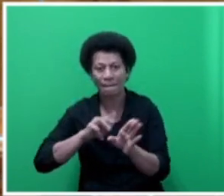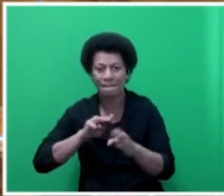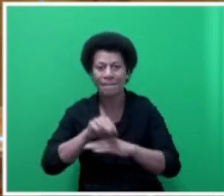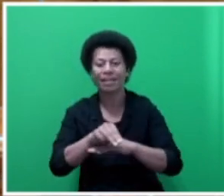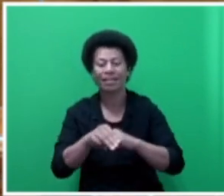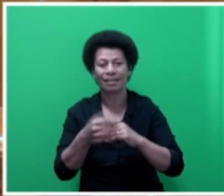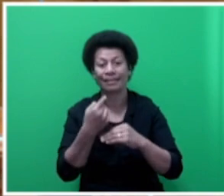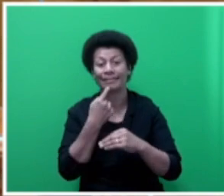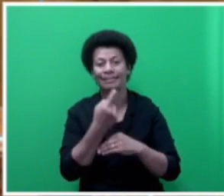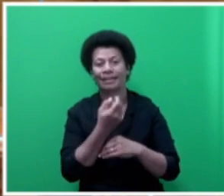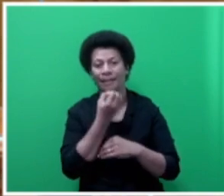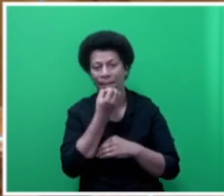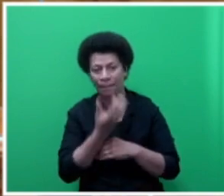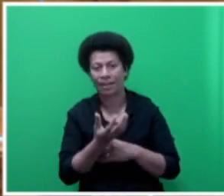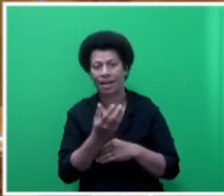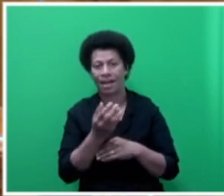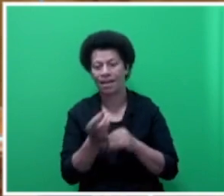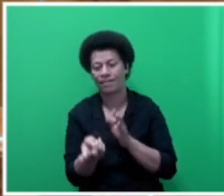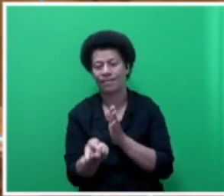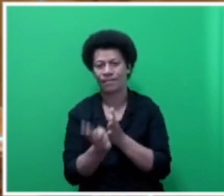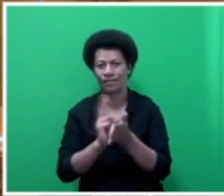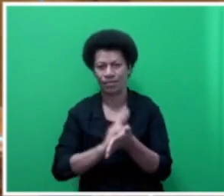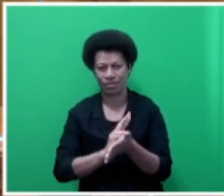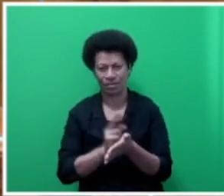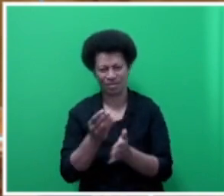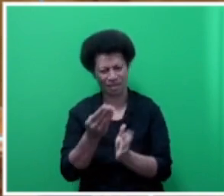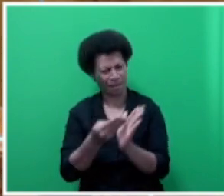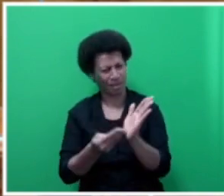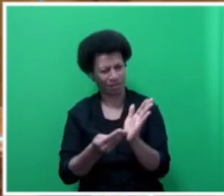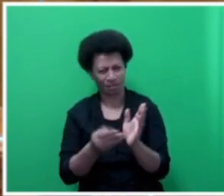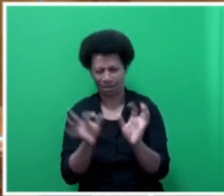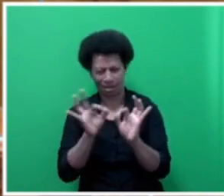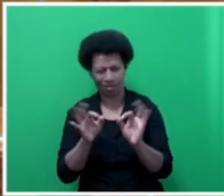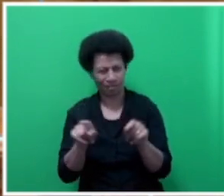review. This does not seem like an adjustment.